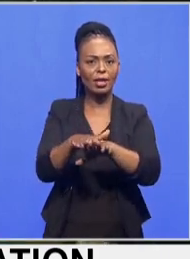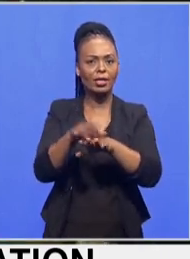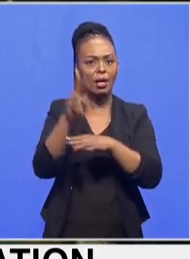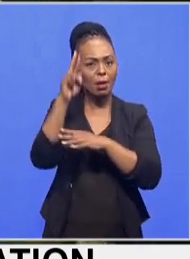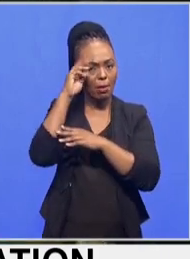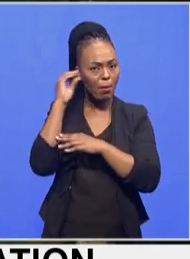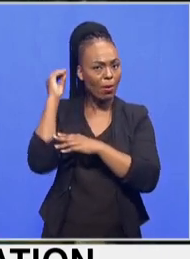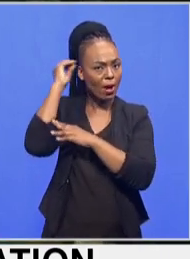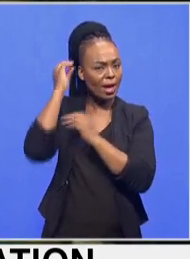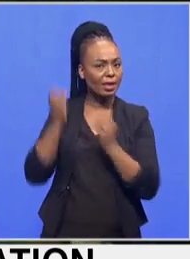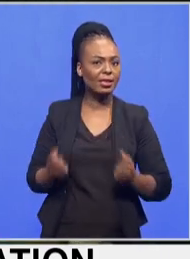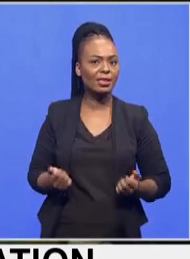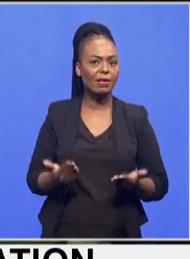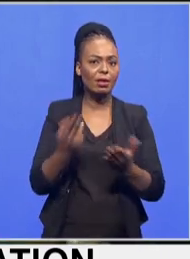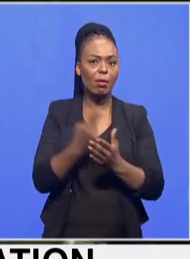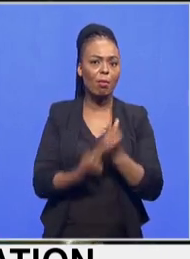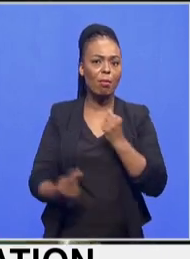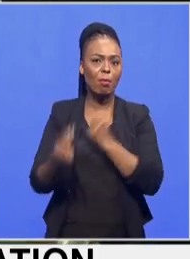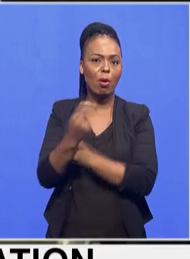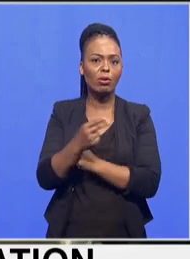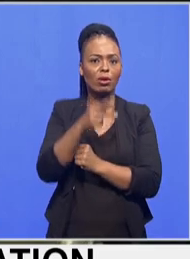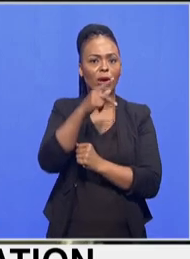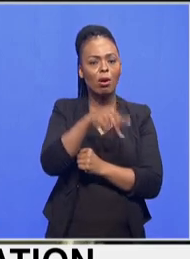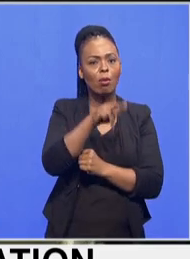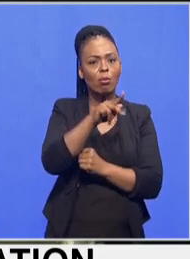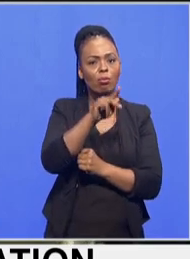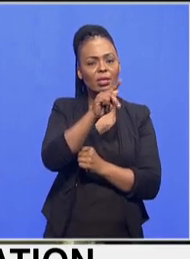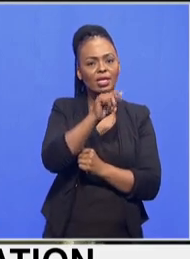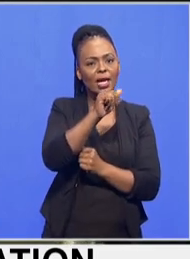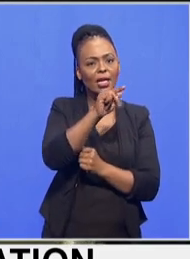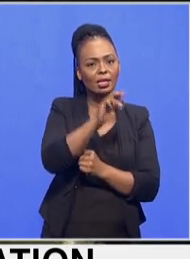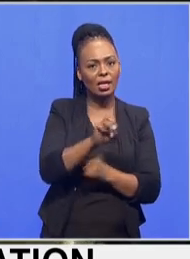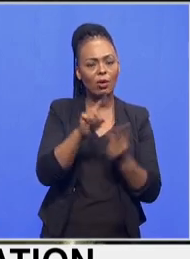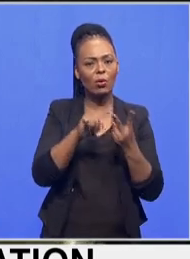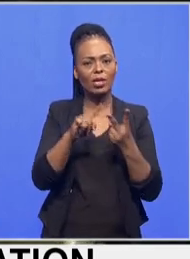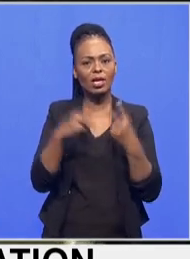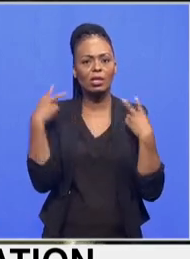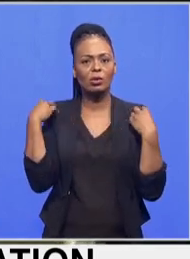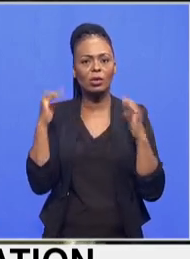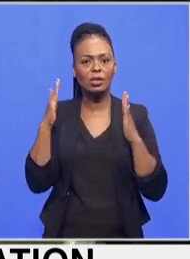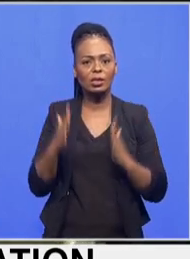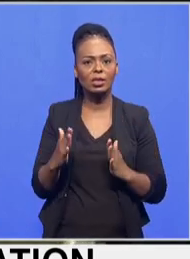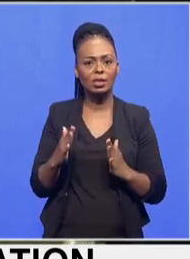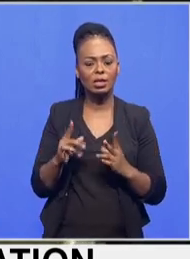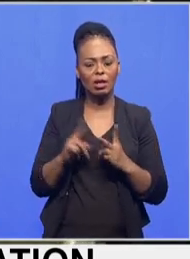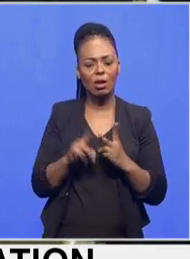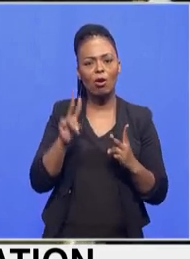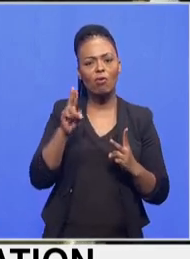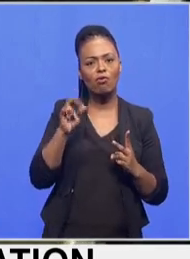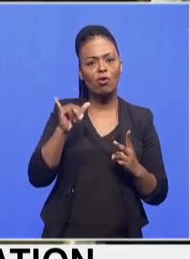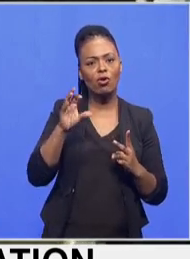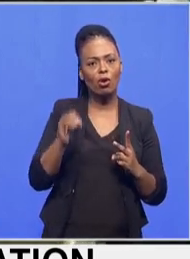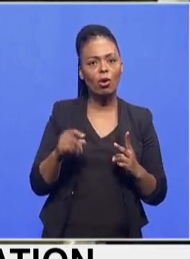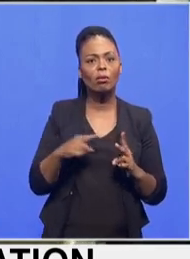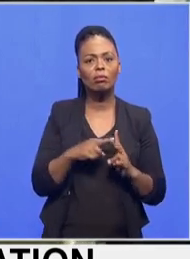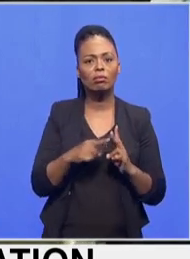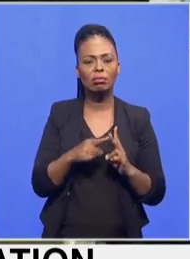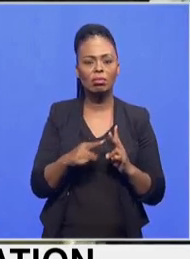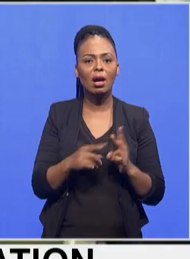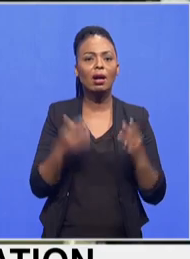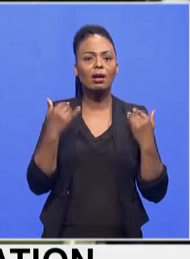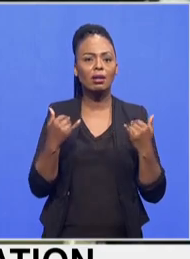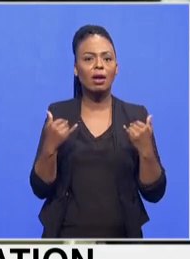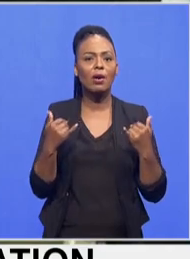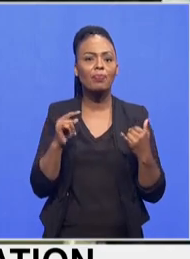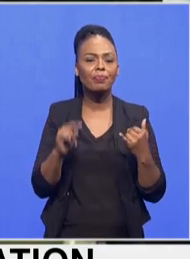both Bloemfontein Makgoe as well as his protector, Vuyo Mdi. They both passed